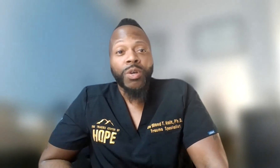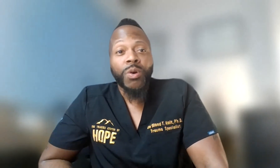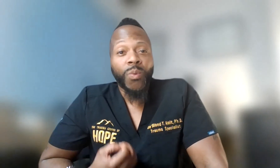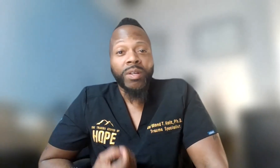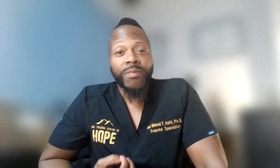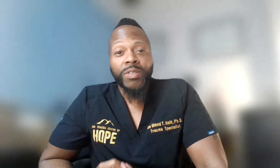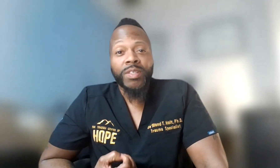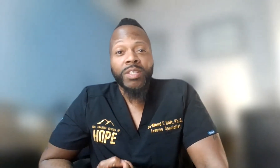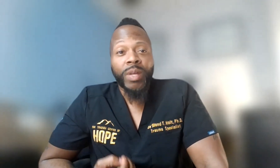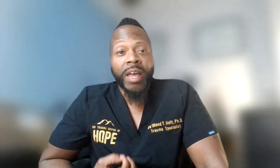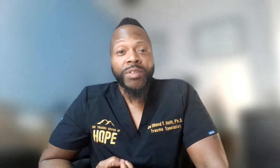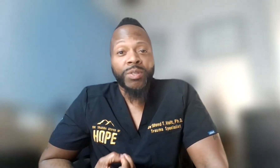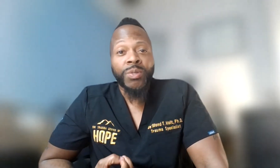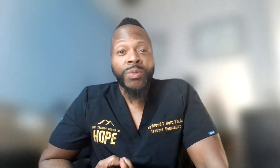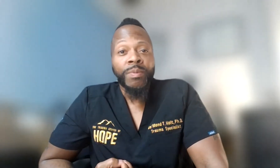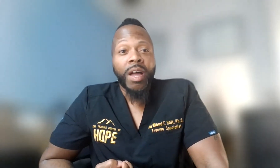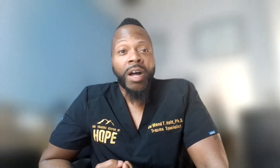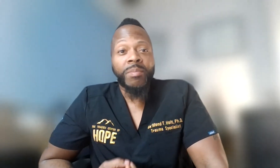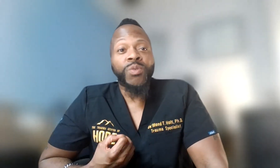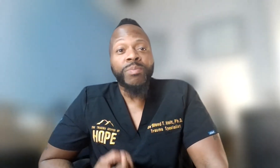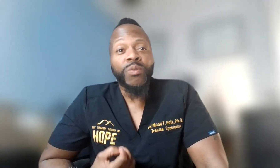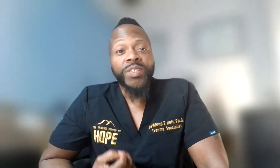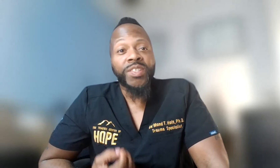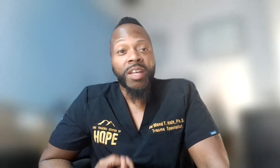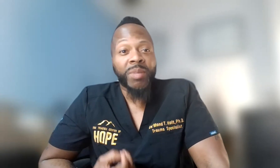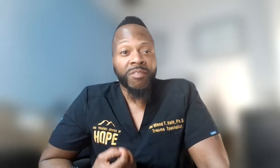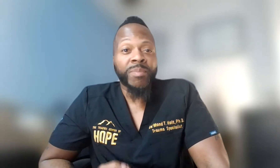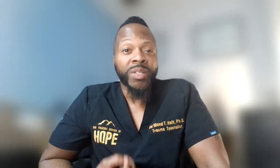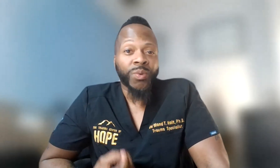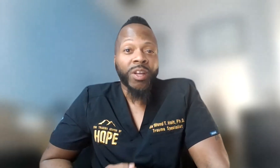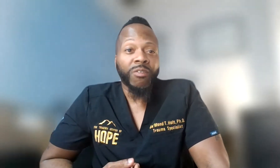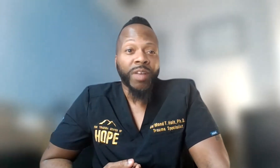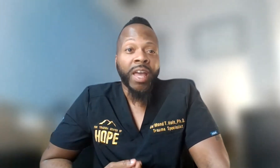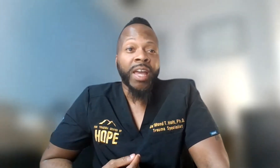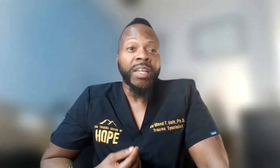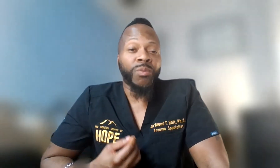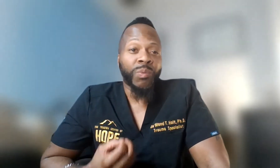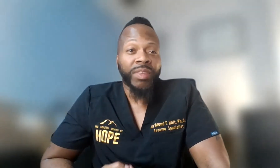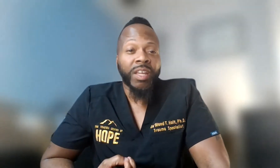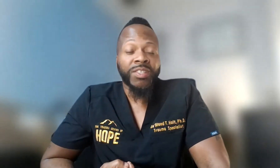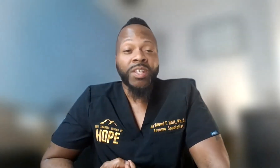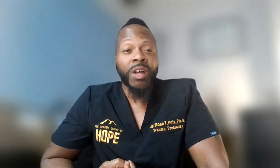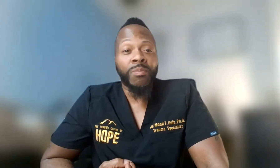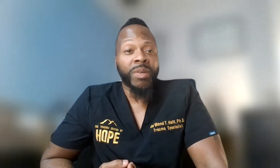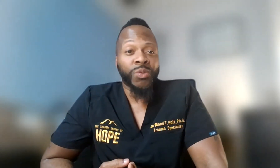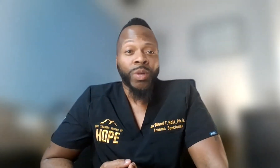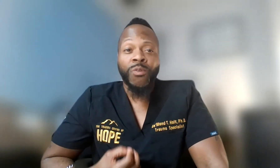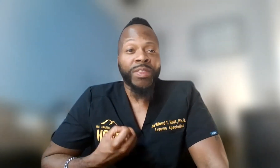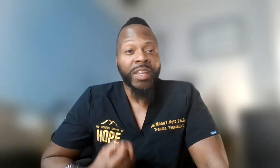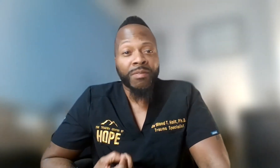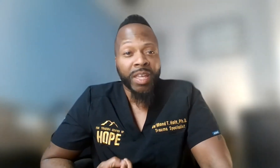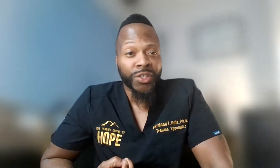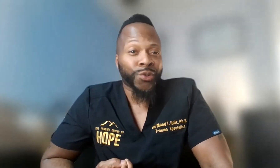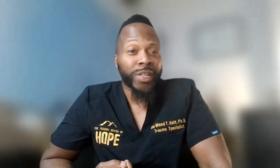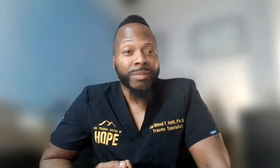us. So one of the first things we have to do is remove the stigma of mental health. And when we think of mental